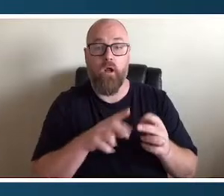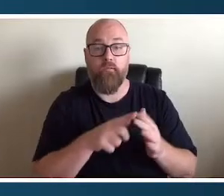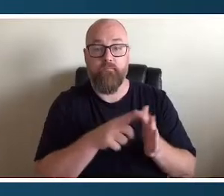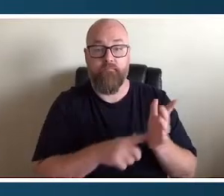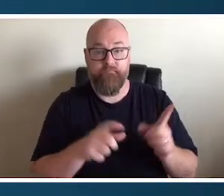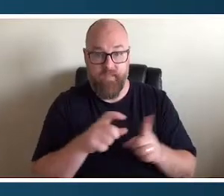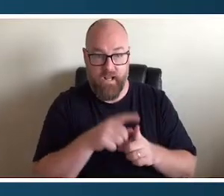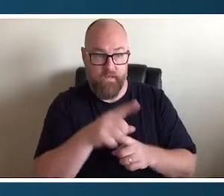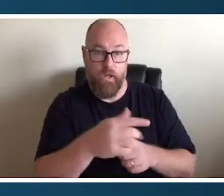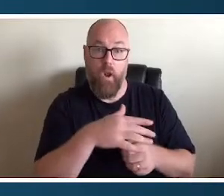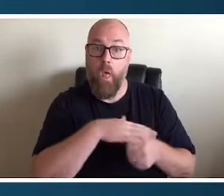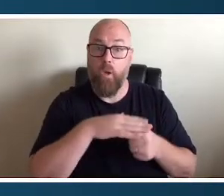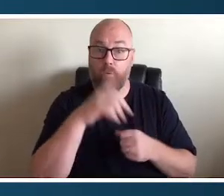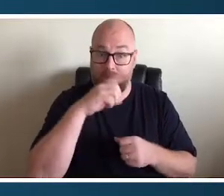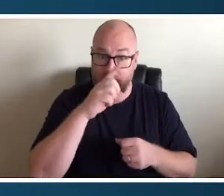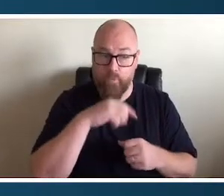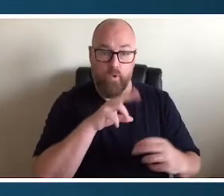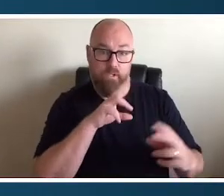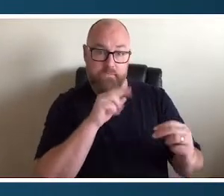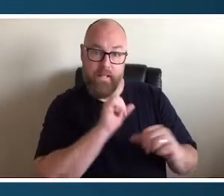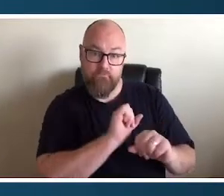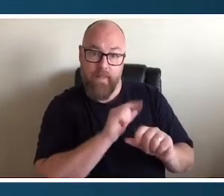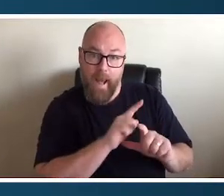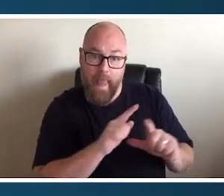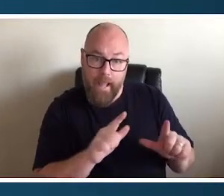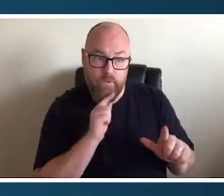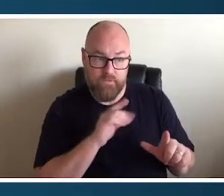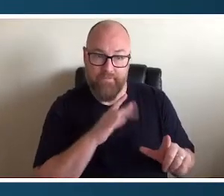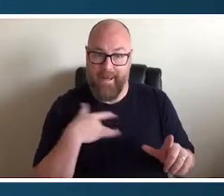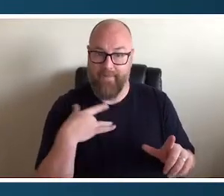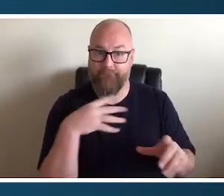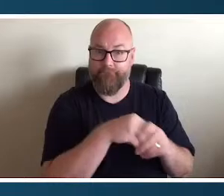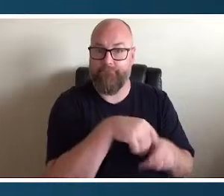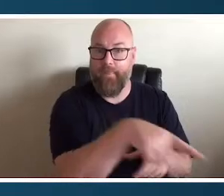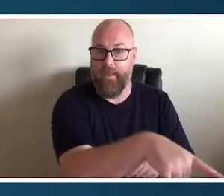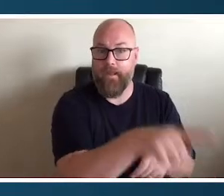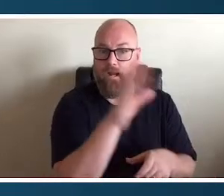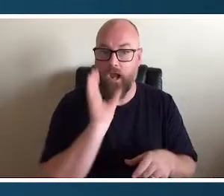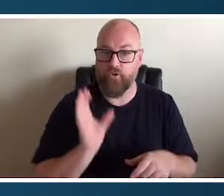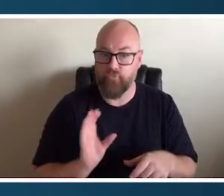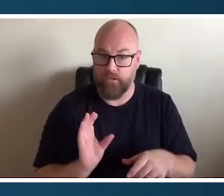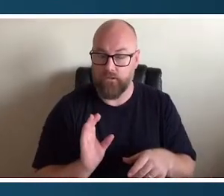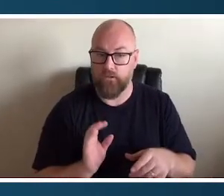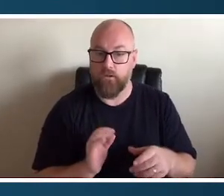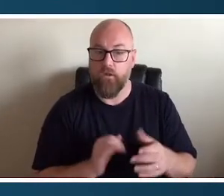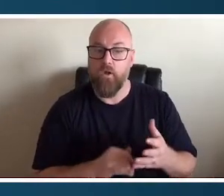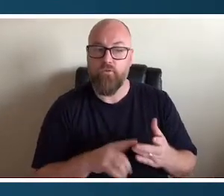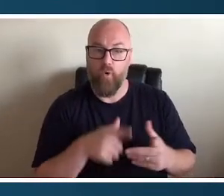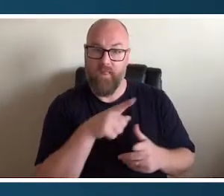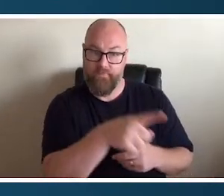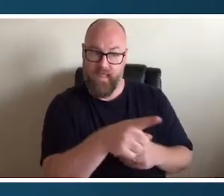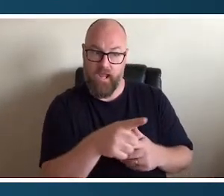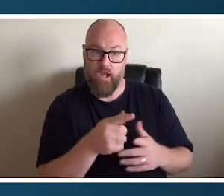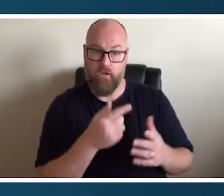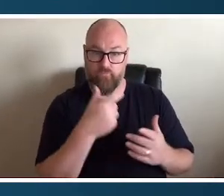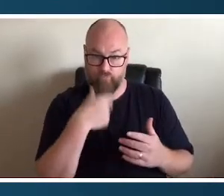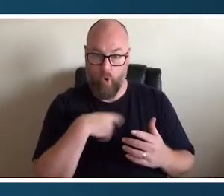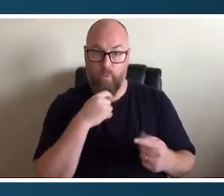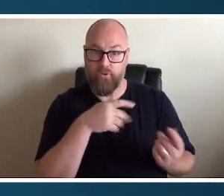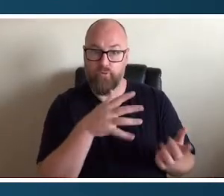local people, they speak the language, they are there, they are based in the country. So they are enumerators. Their roles is, one, to collect the